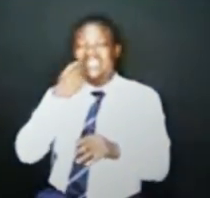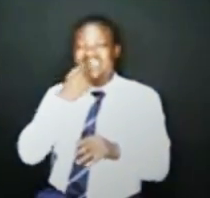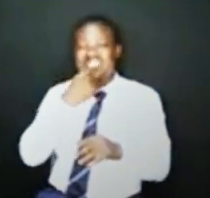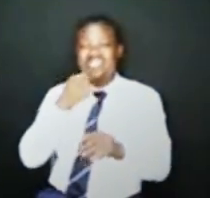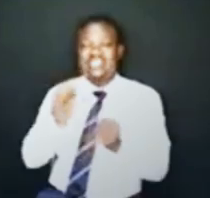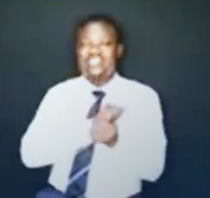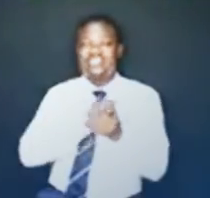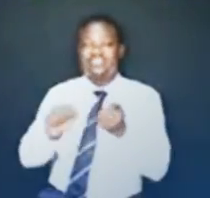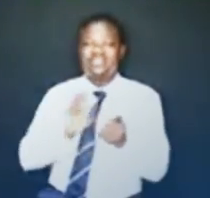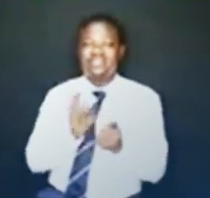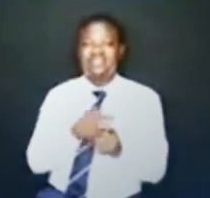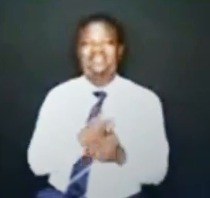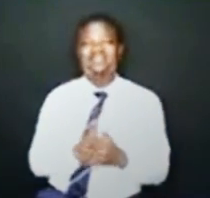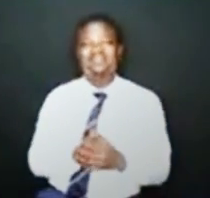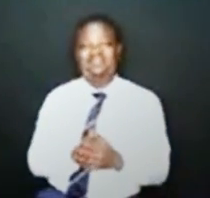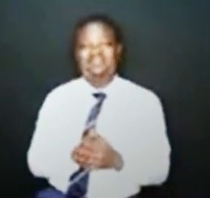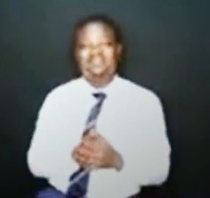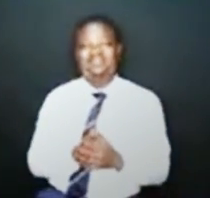wonse.